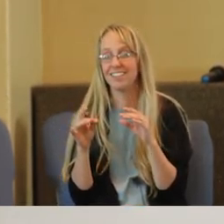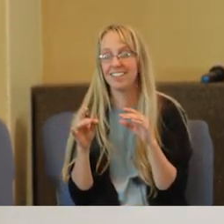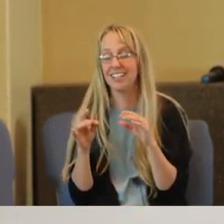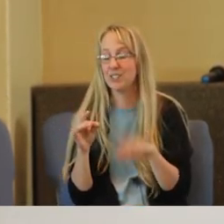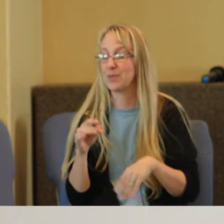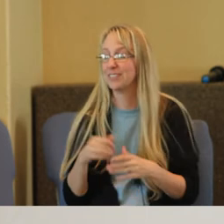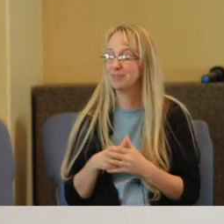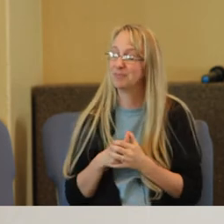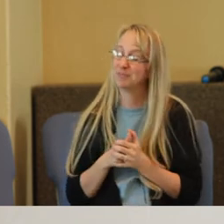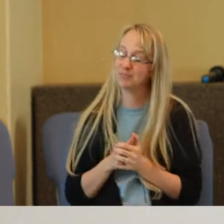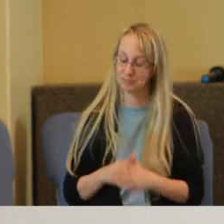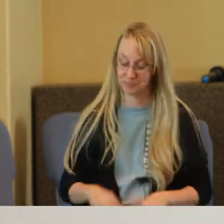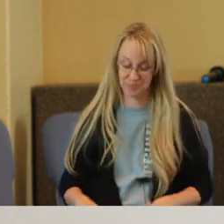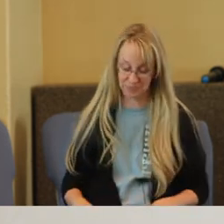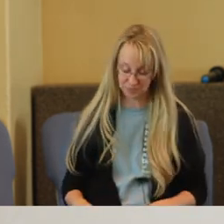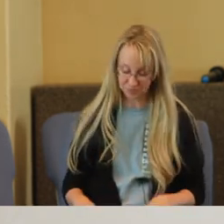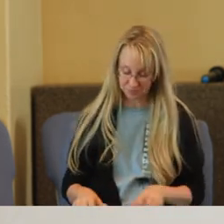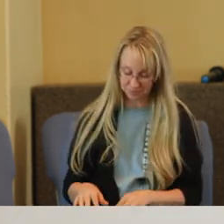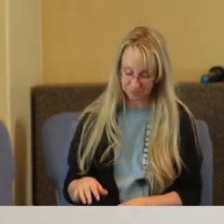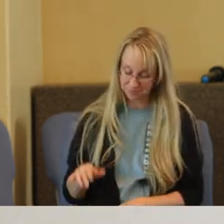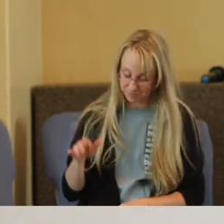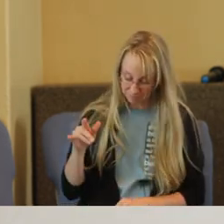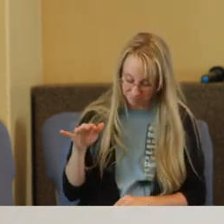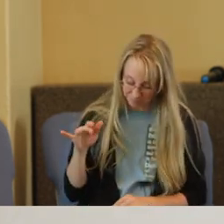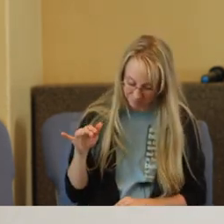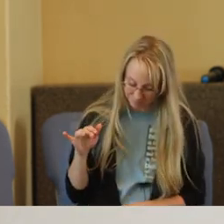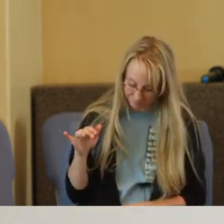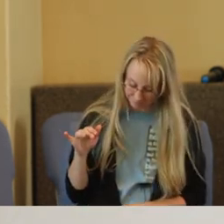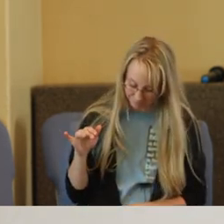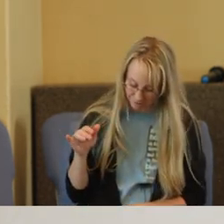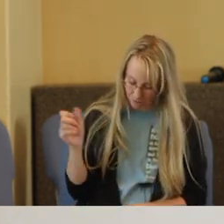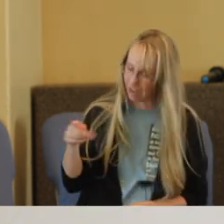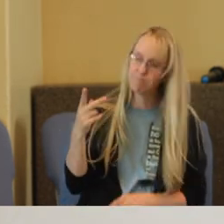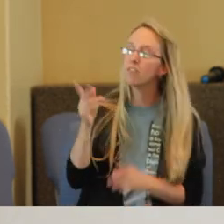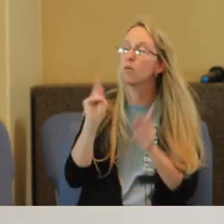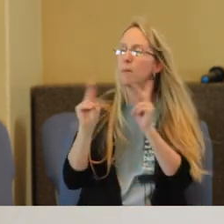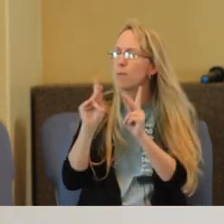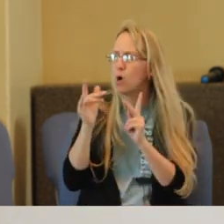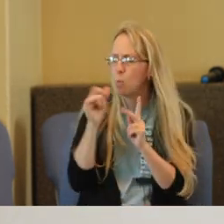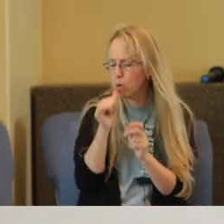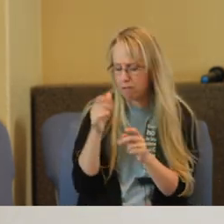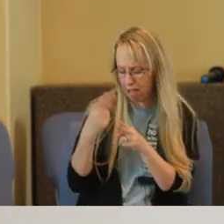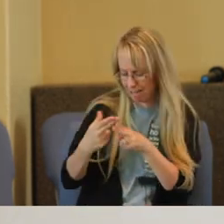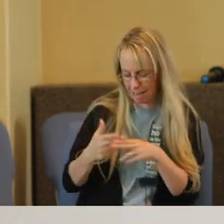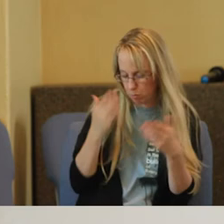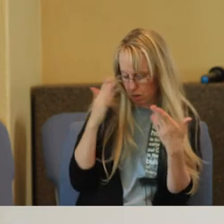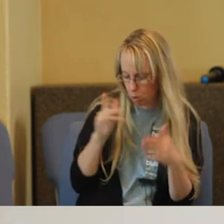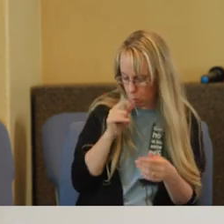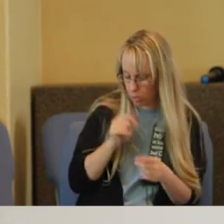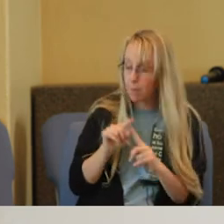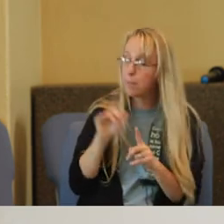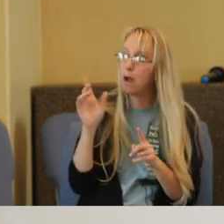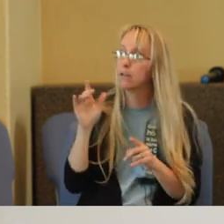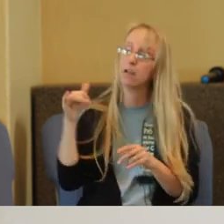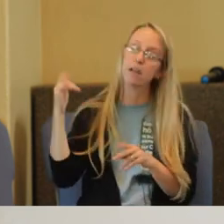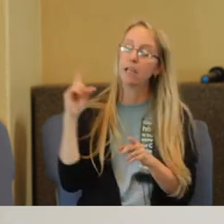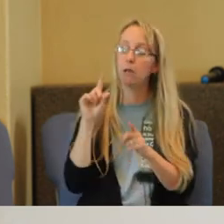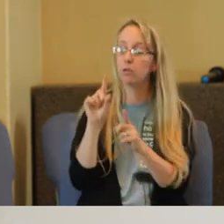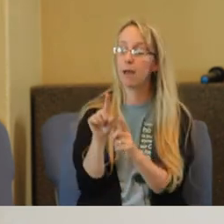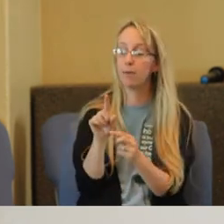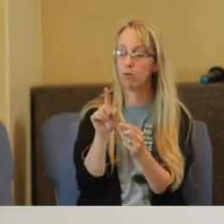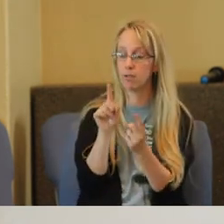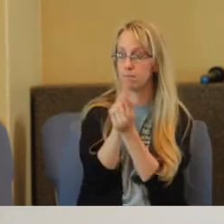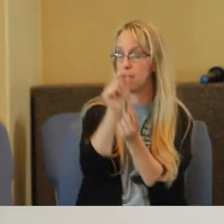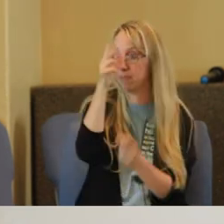They're walking down the road, and all of a sudden they come across this man. And this man, they're talking about